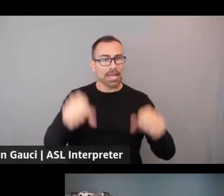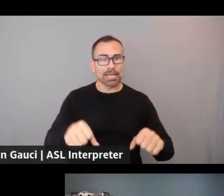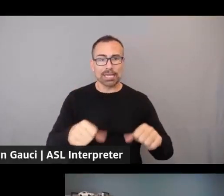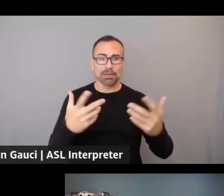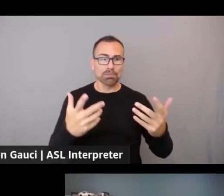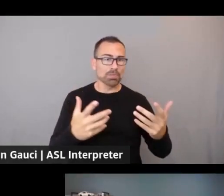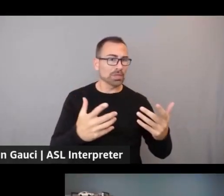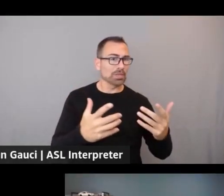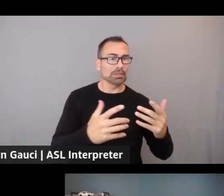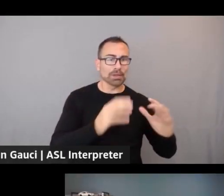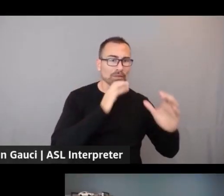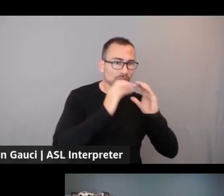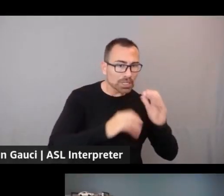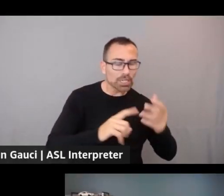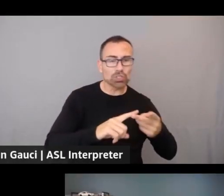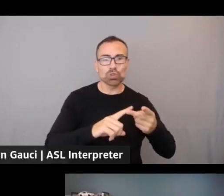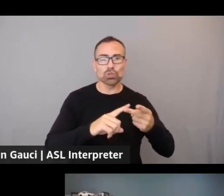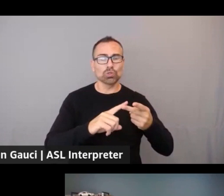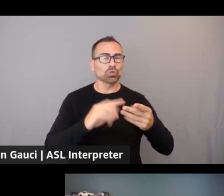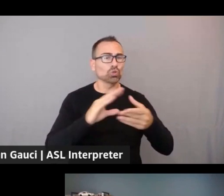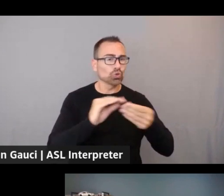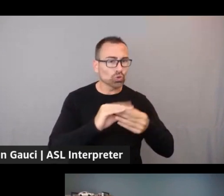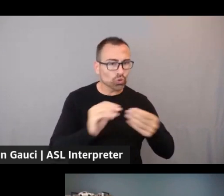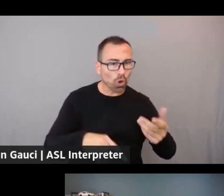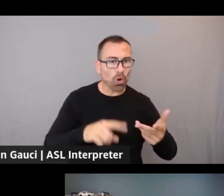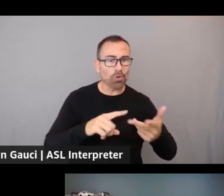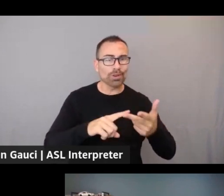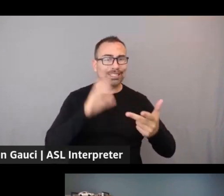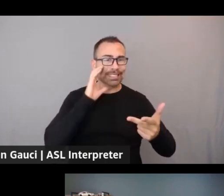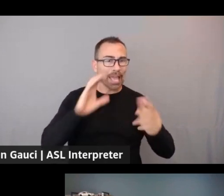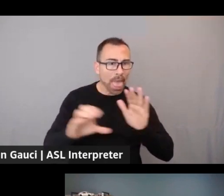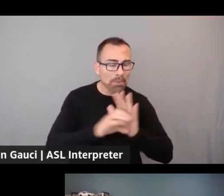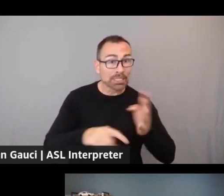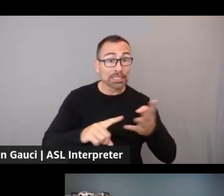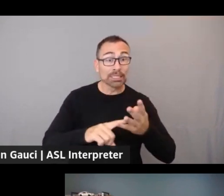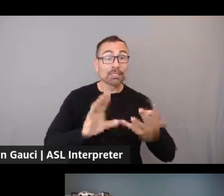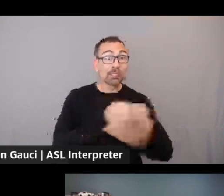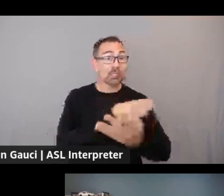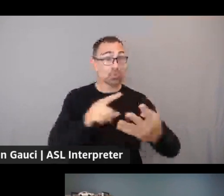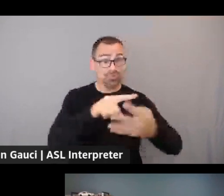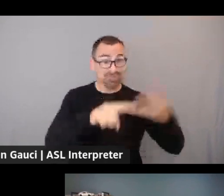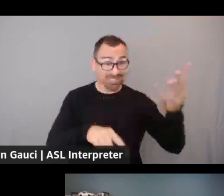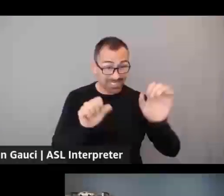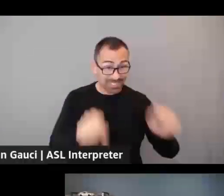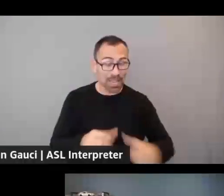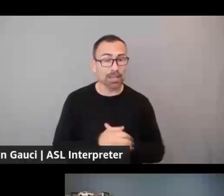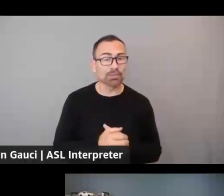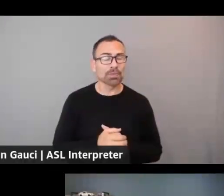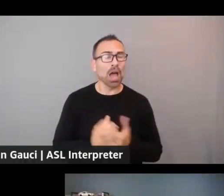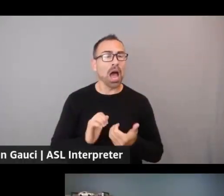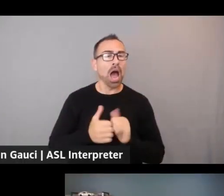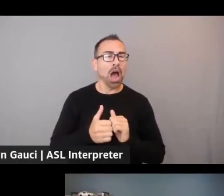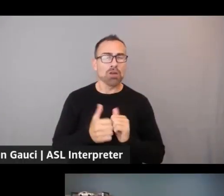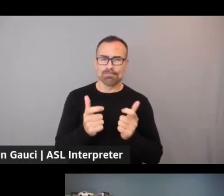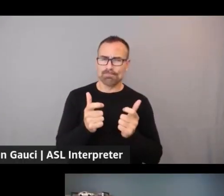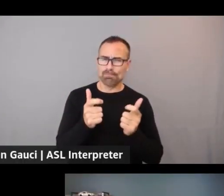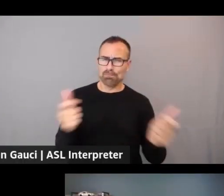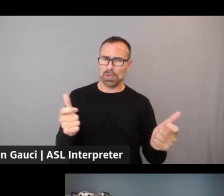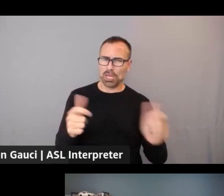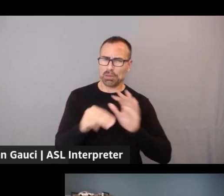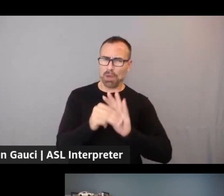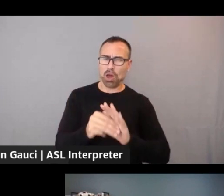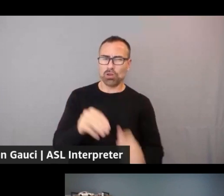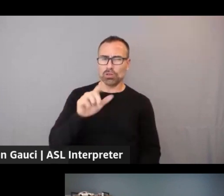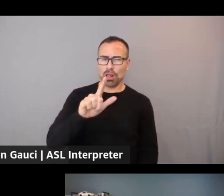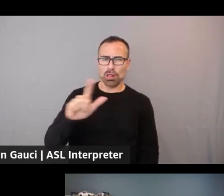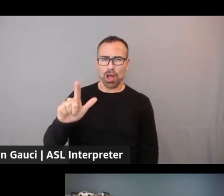music. And these Gen AI are powered by very large models that are trained on very large data